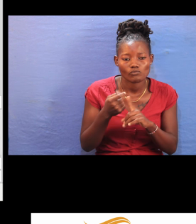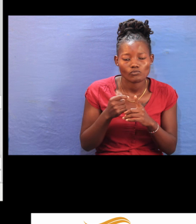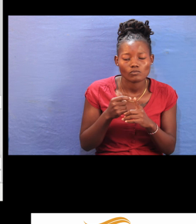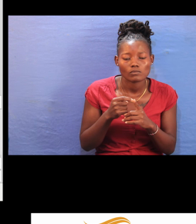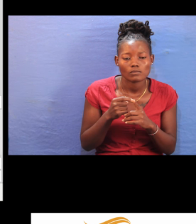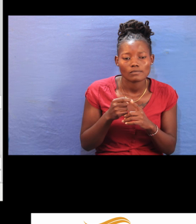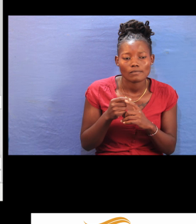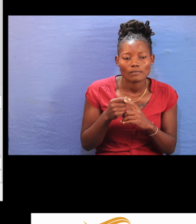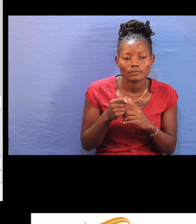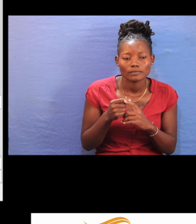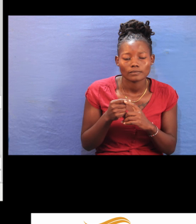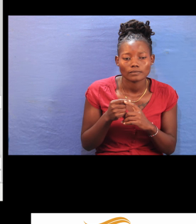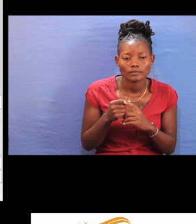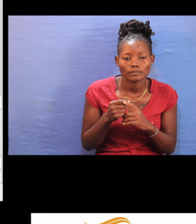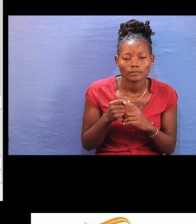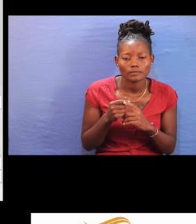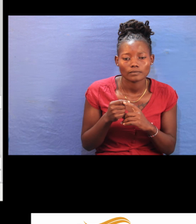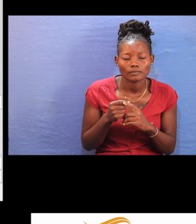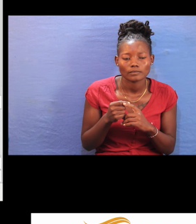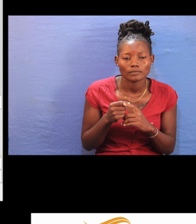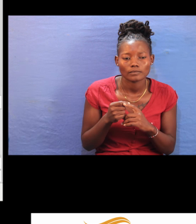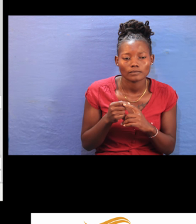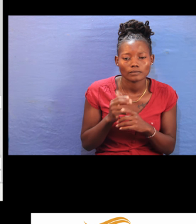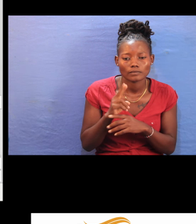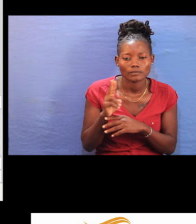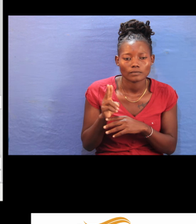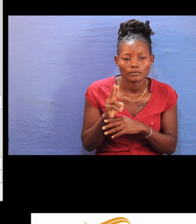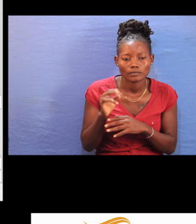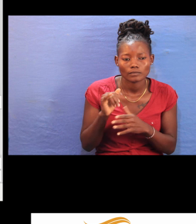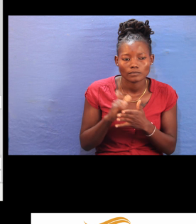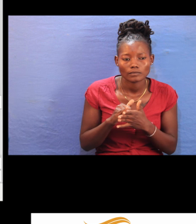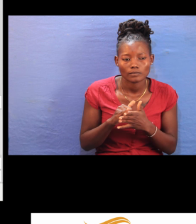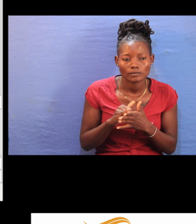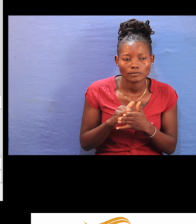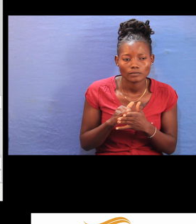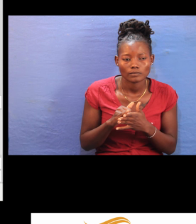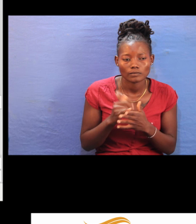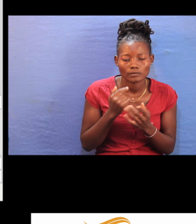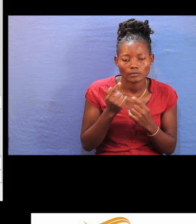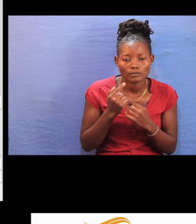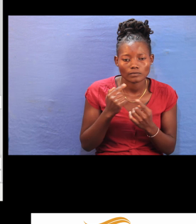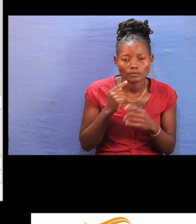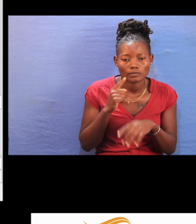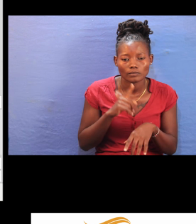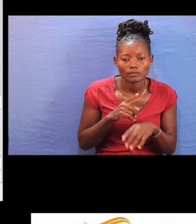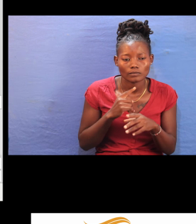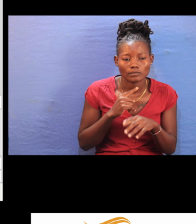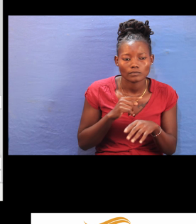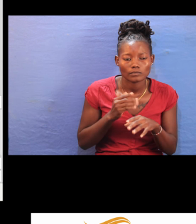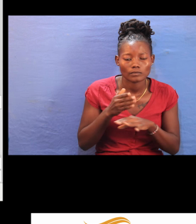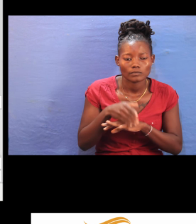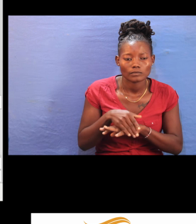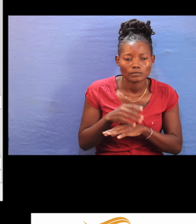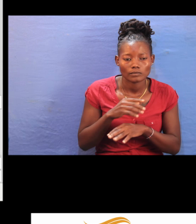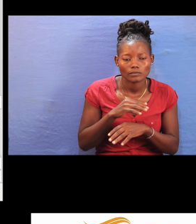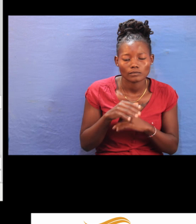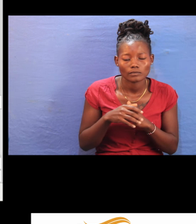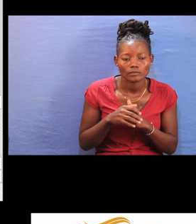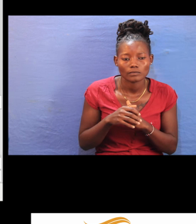Good. I've used their book when I've taught the course. They've done an excellent job. They've written a lot of